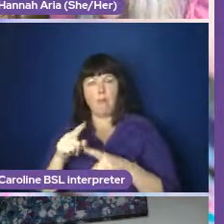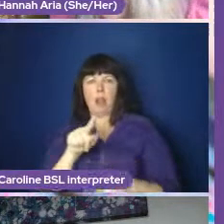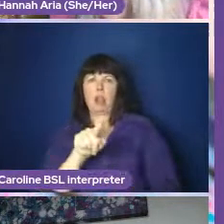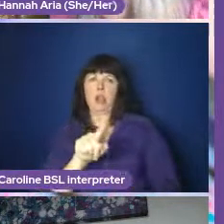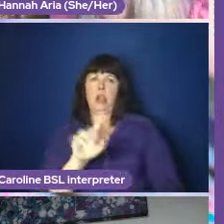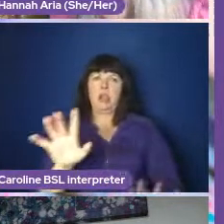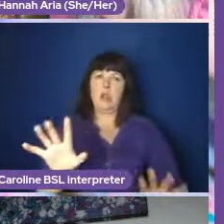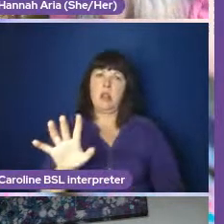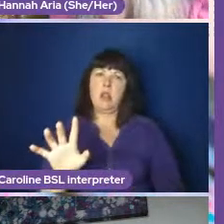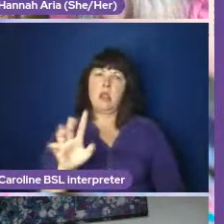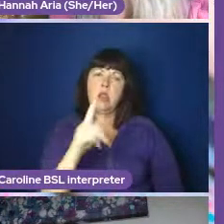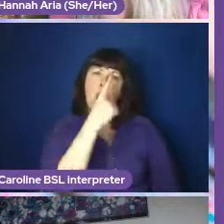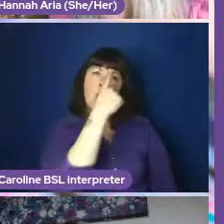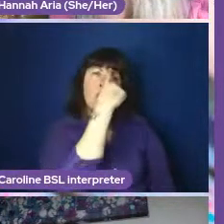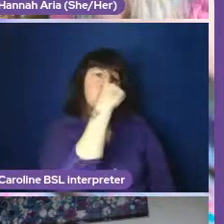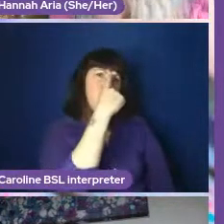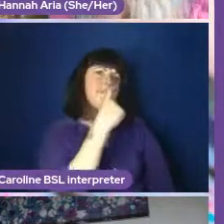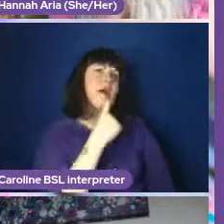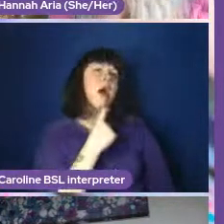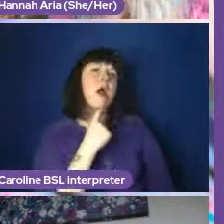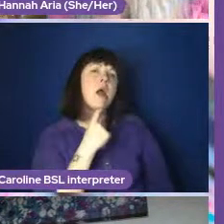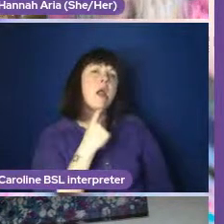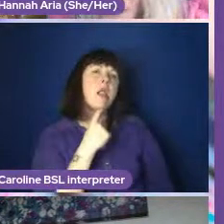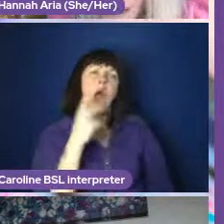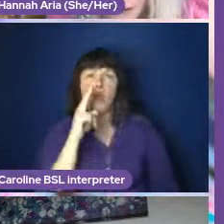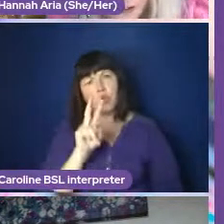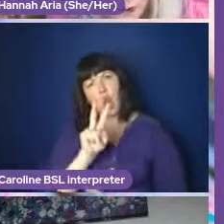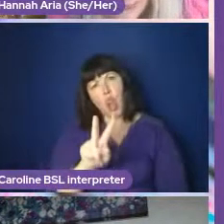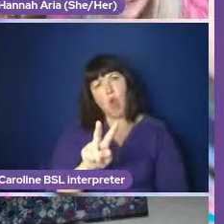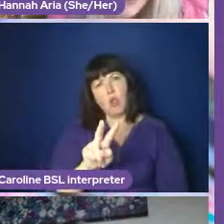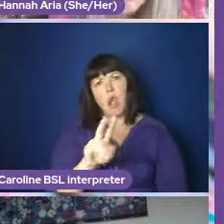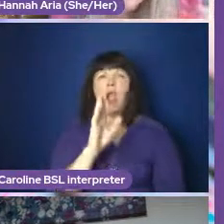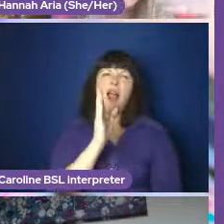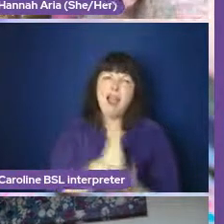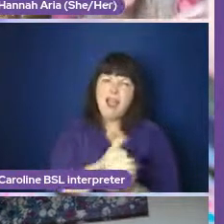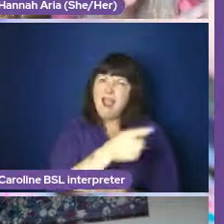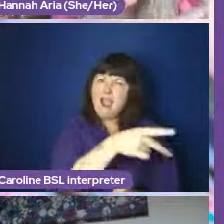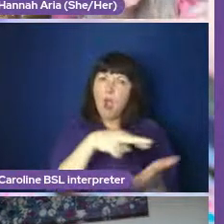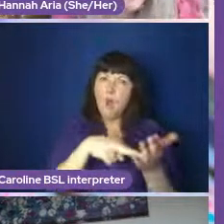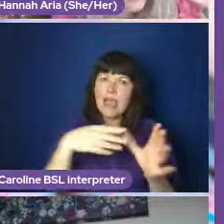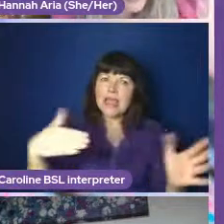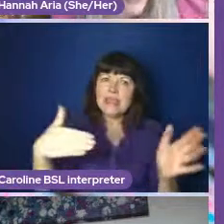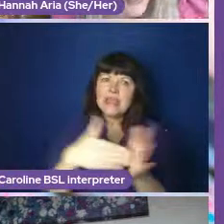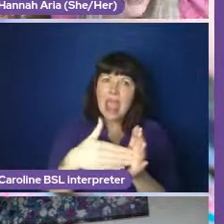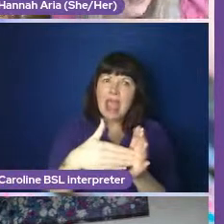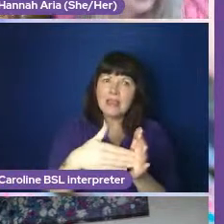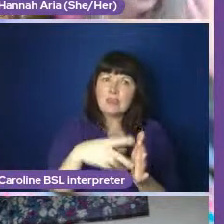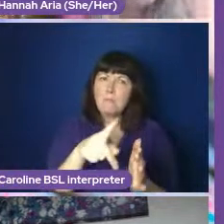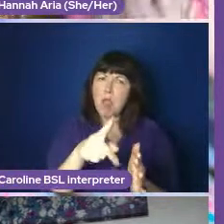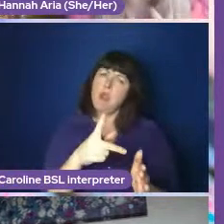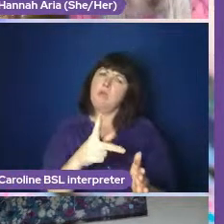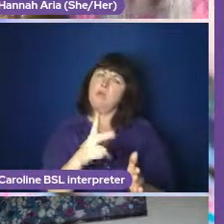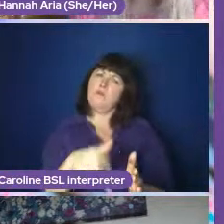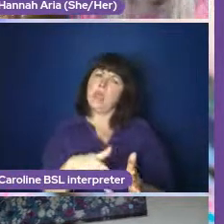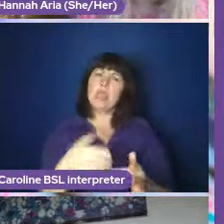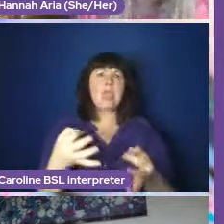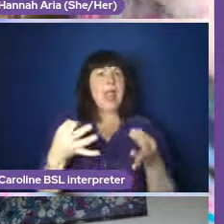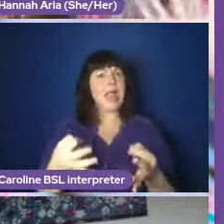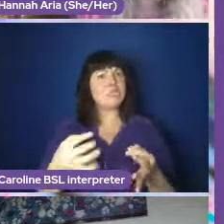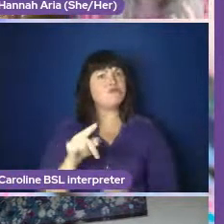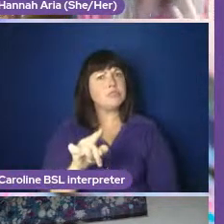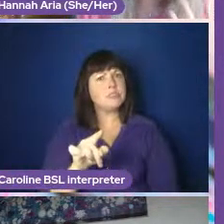because I think I wouldn't look at that and think that's Naz, but I bet it is quite accurate. It's strange, isn't it, because obviously we look at